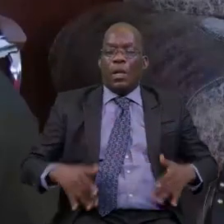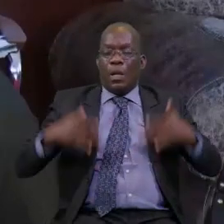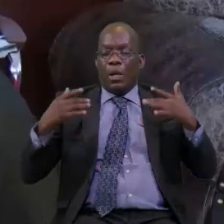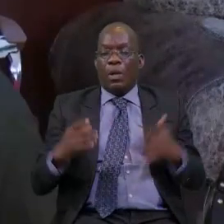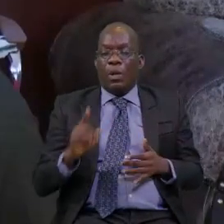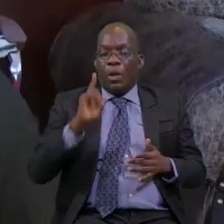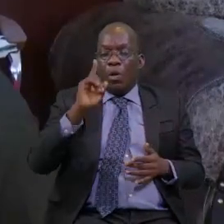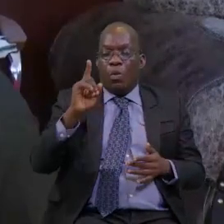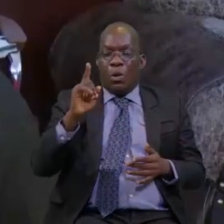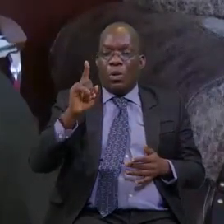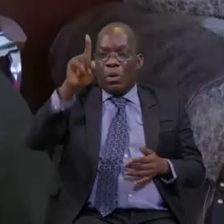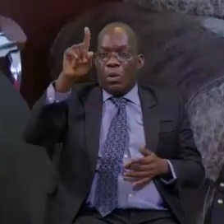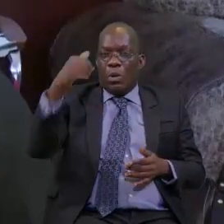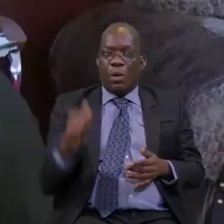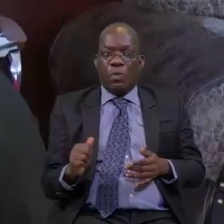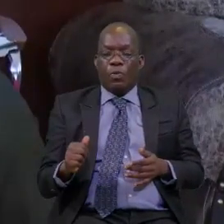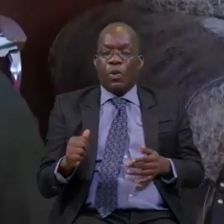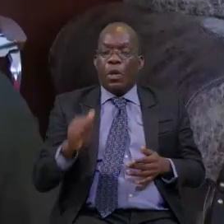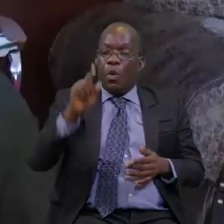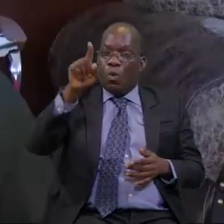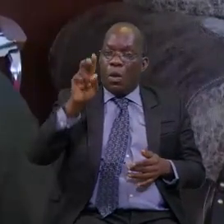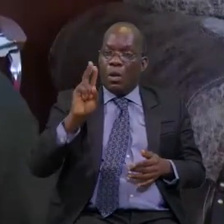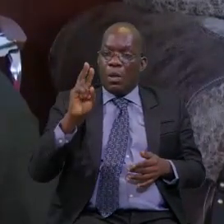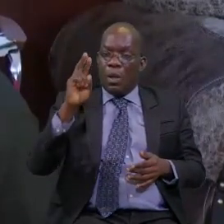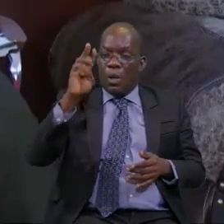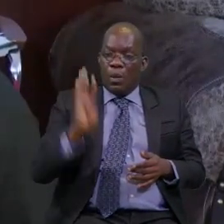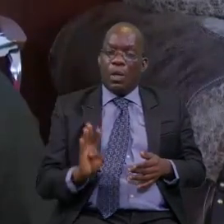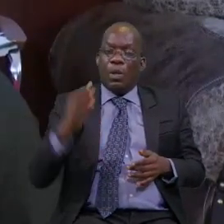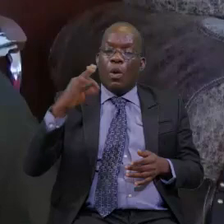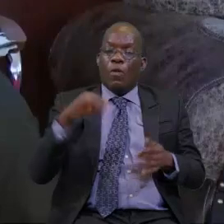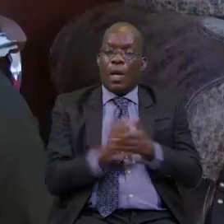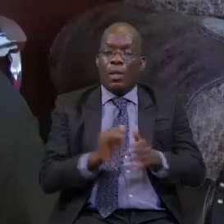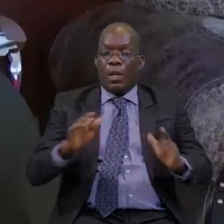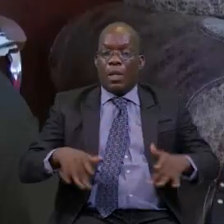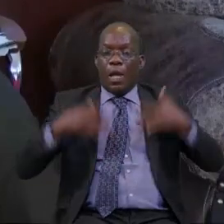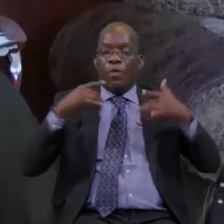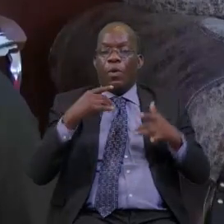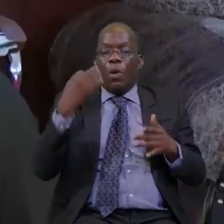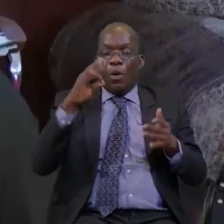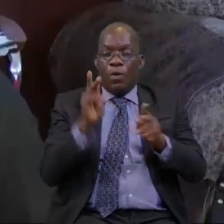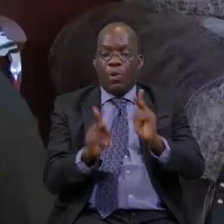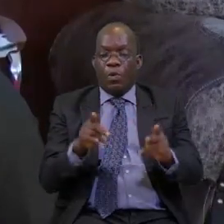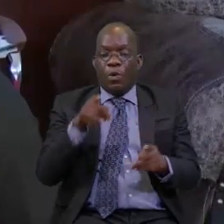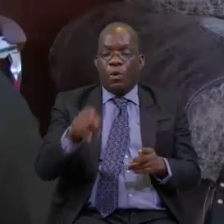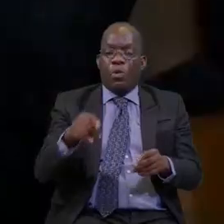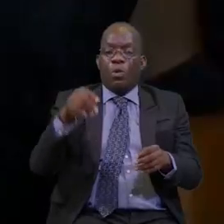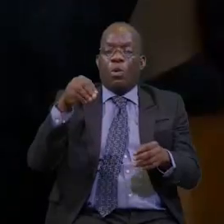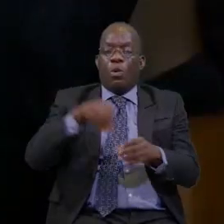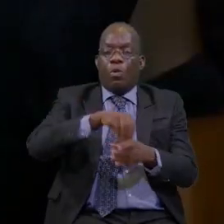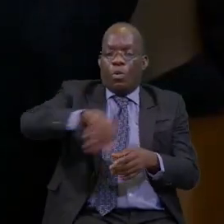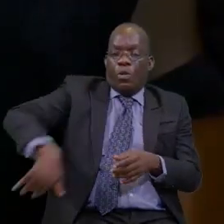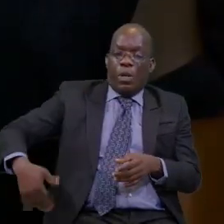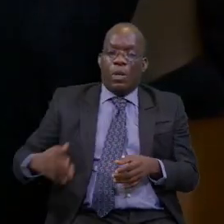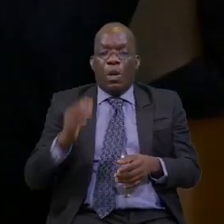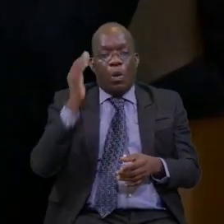quarter of that land of the people you sow into will be like the wayside